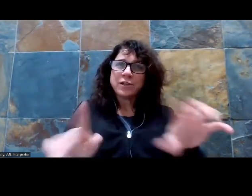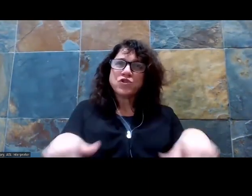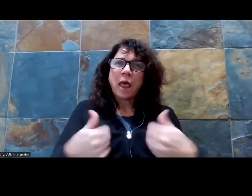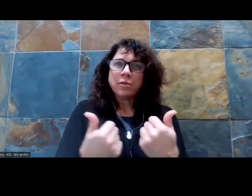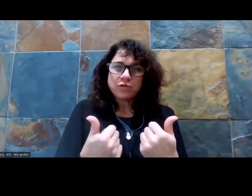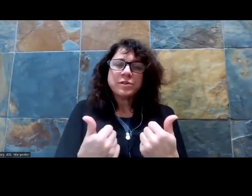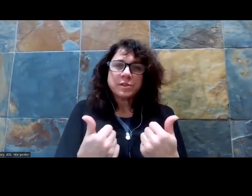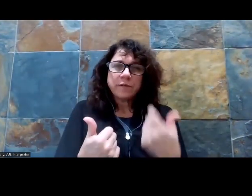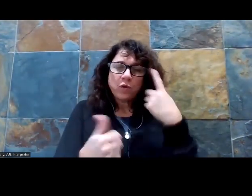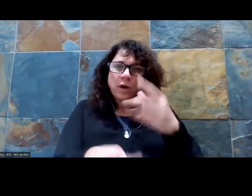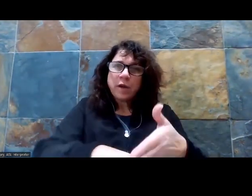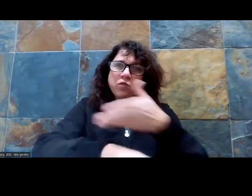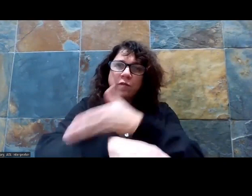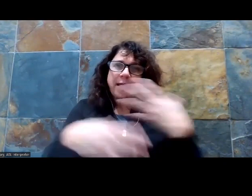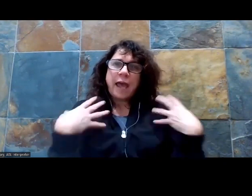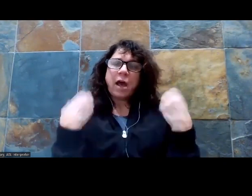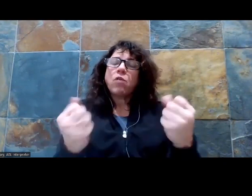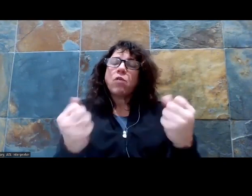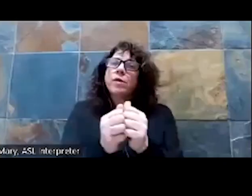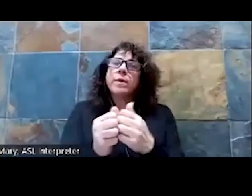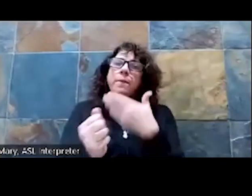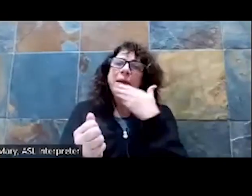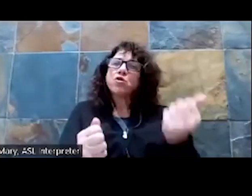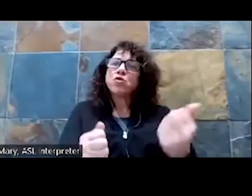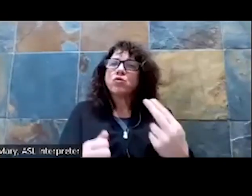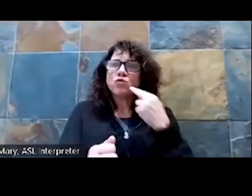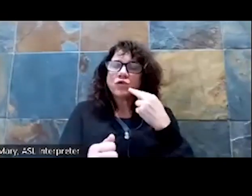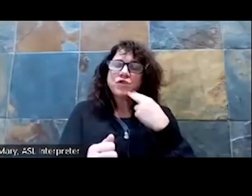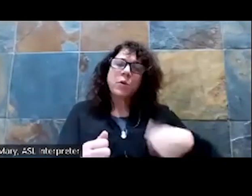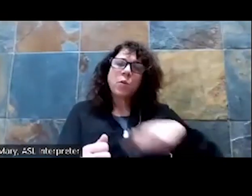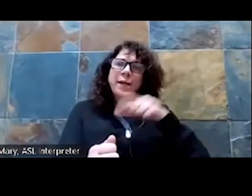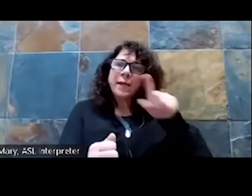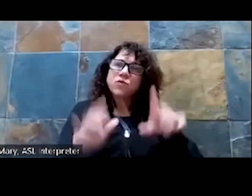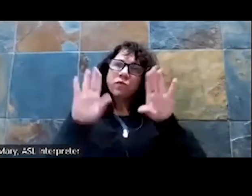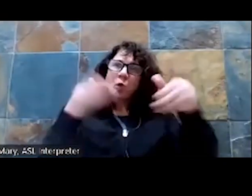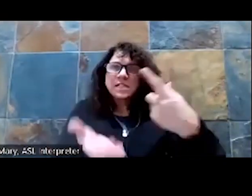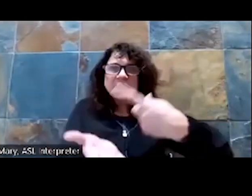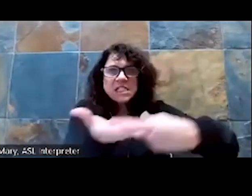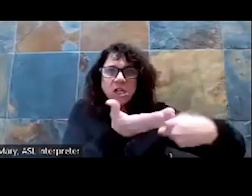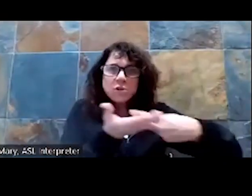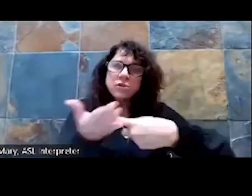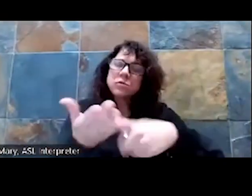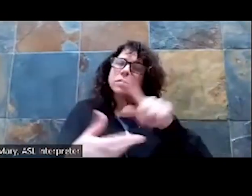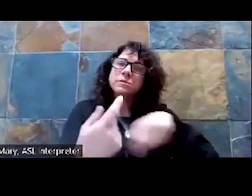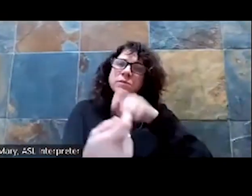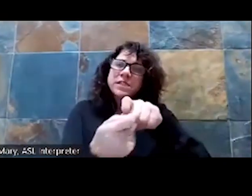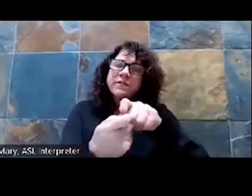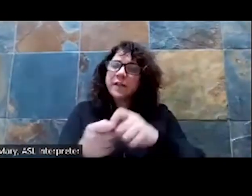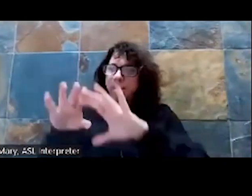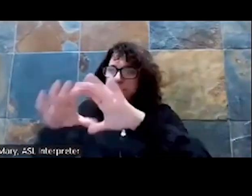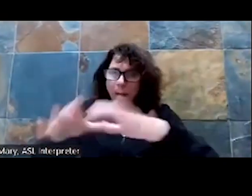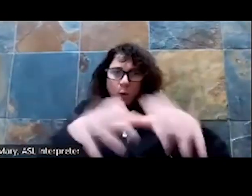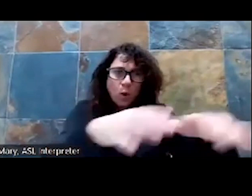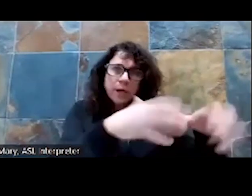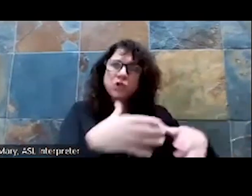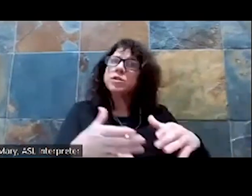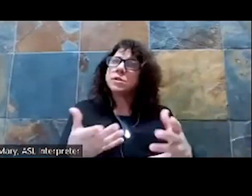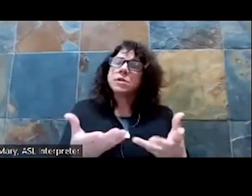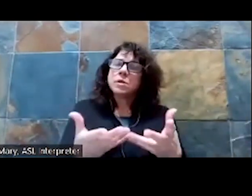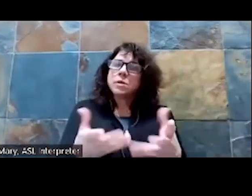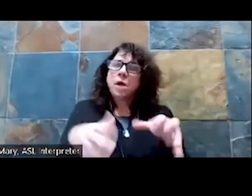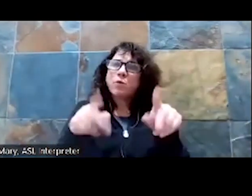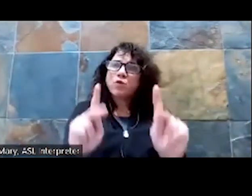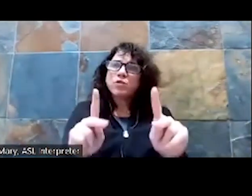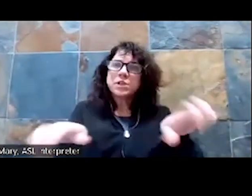challenges for improving health through better nutrition. We need to focus these discussions on specific populations, since the opportunities